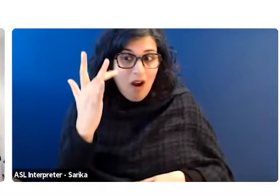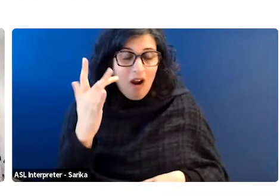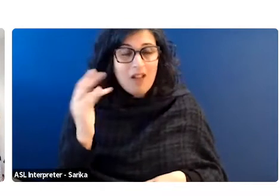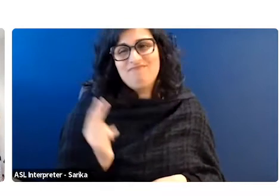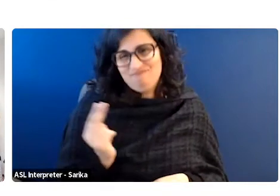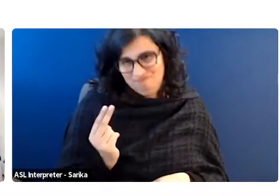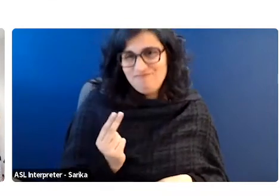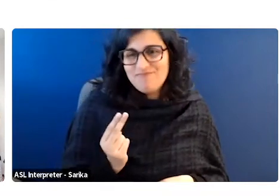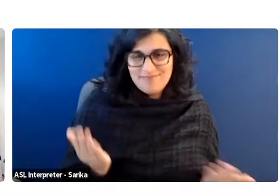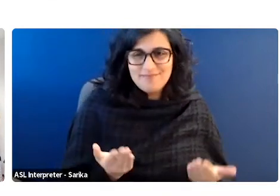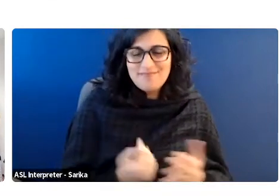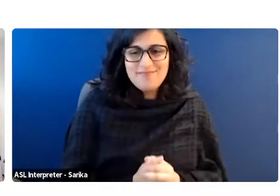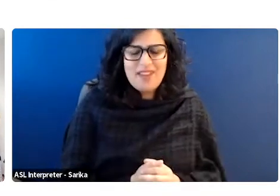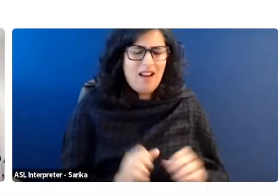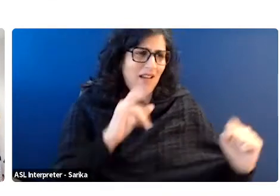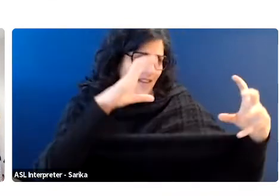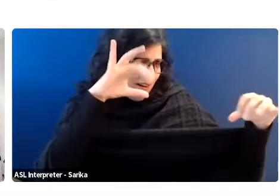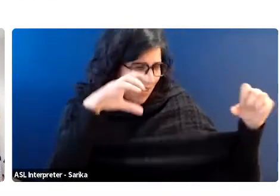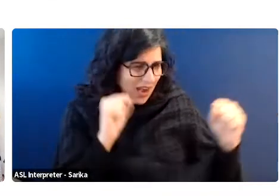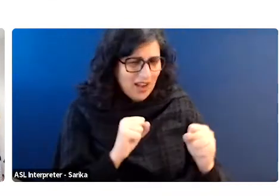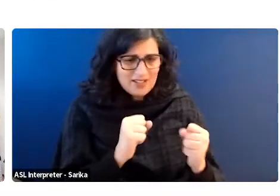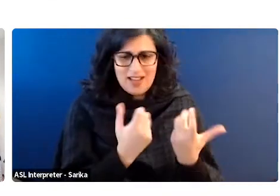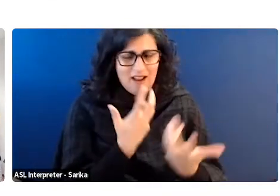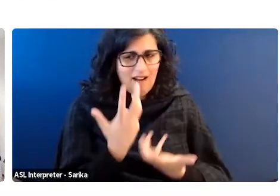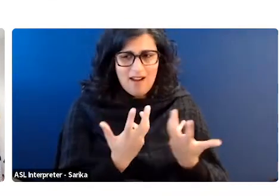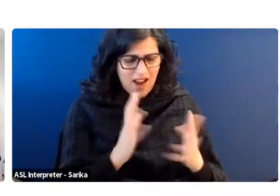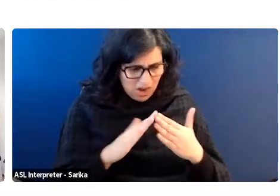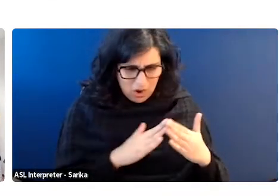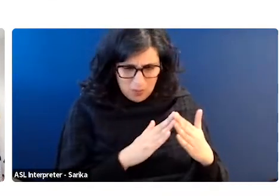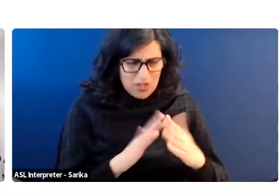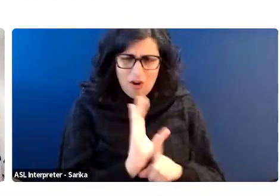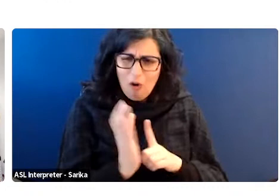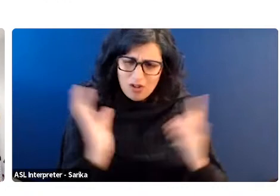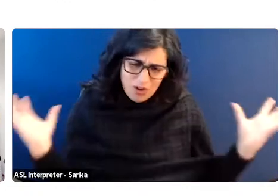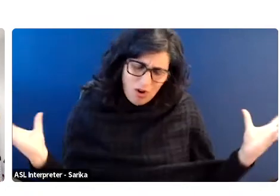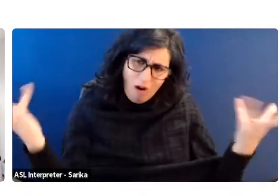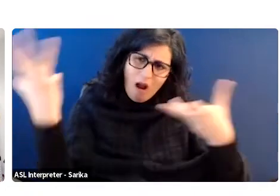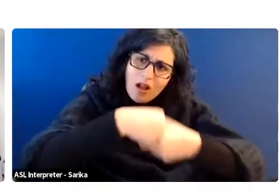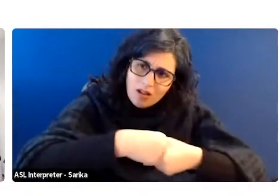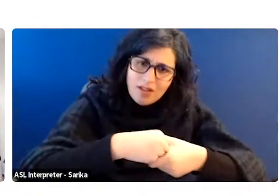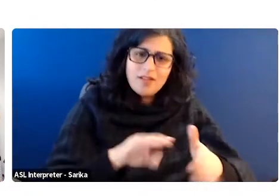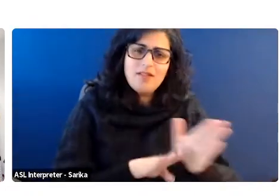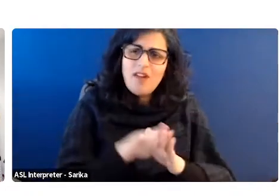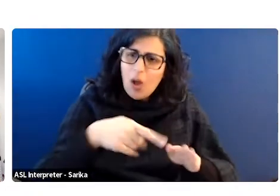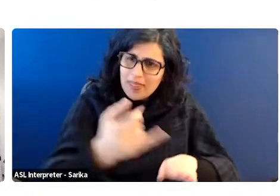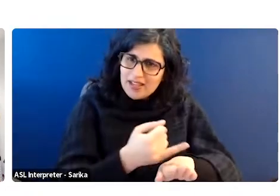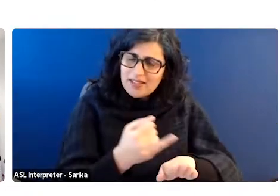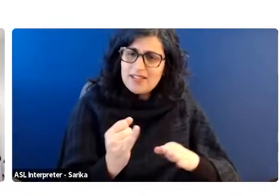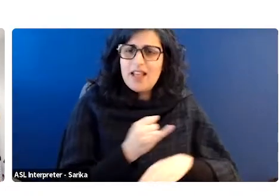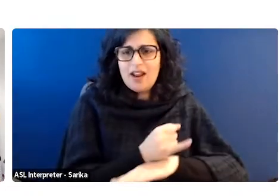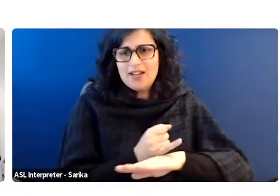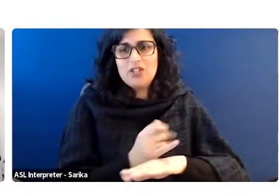of textiles and also the amazing communities and cultures that helped create this industry. And for